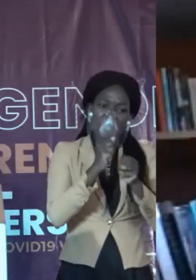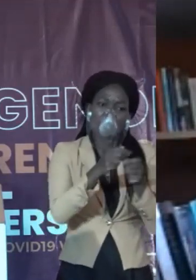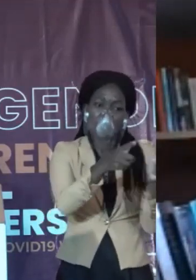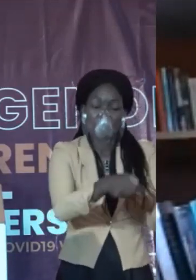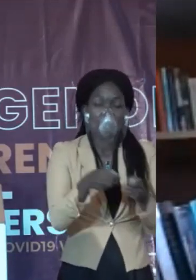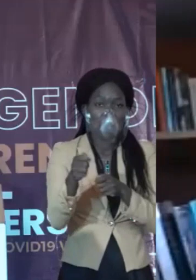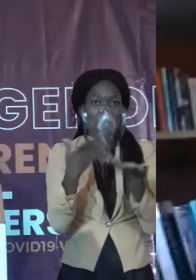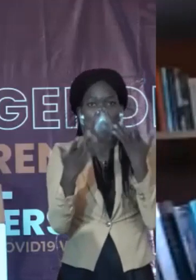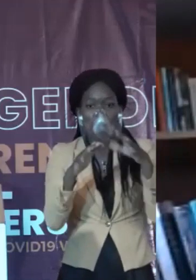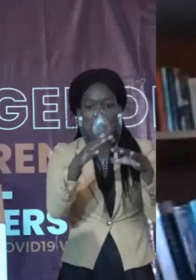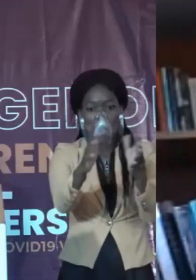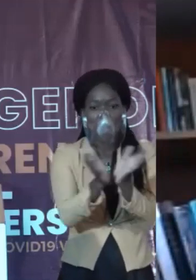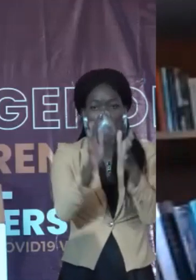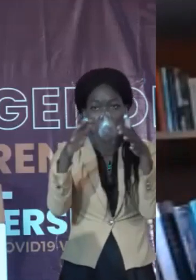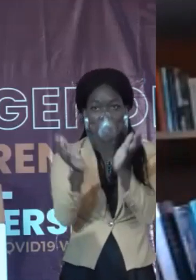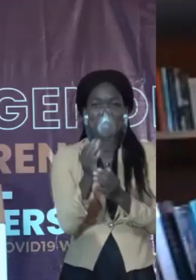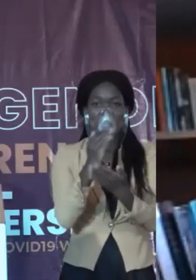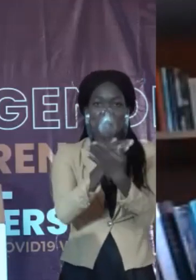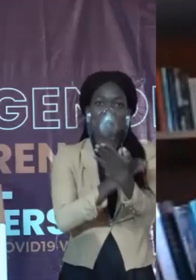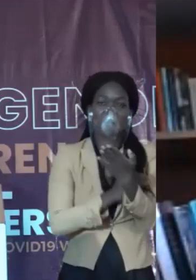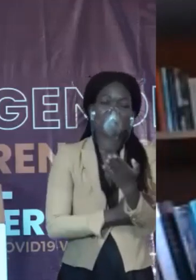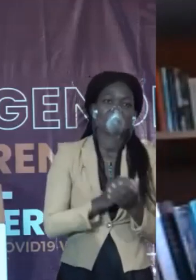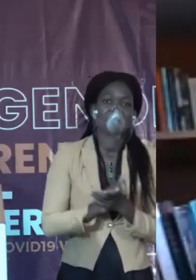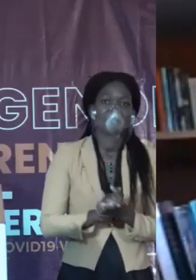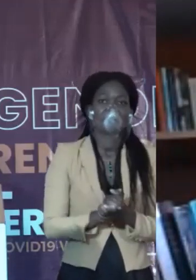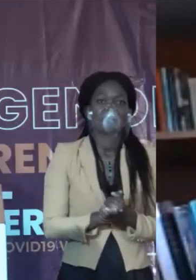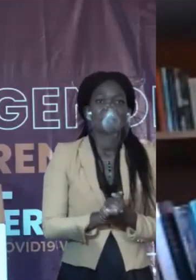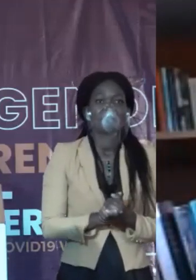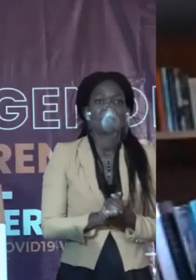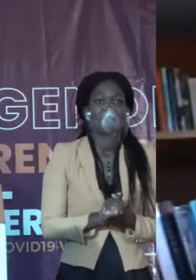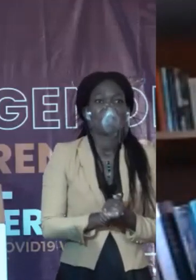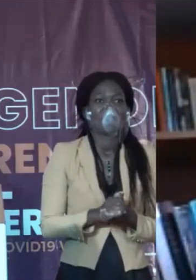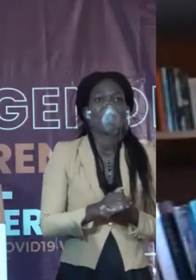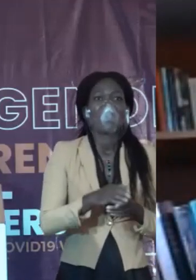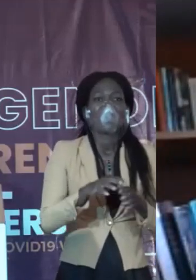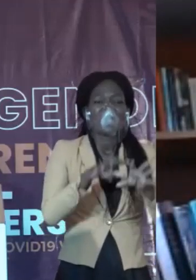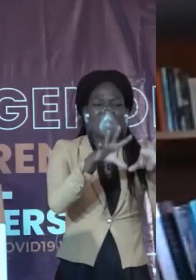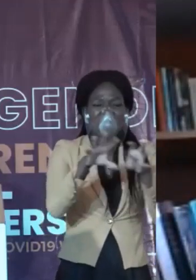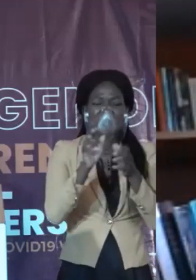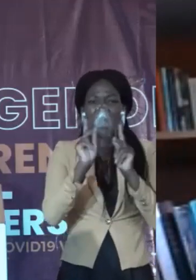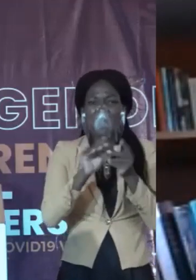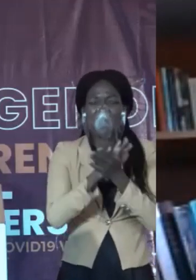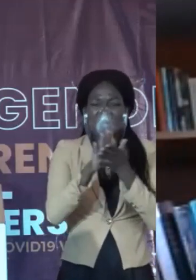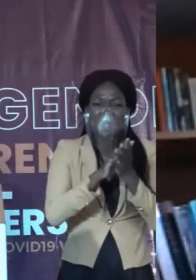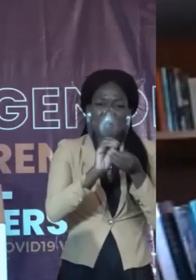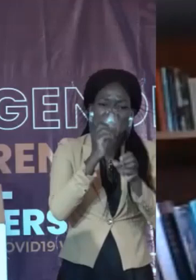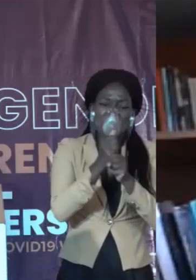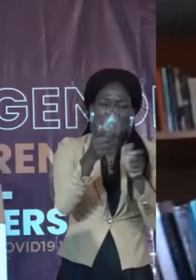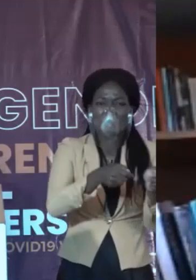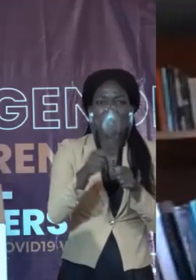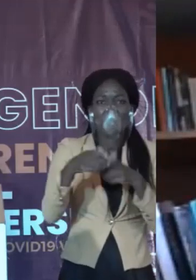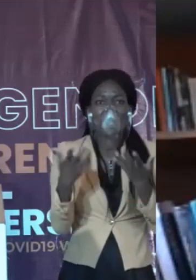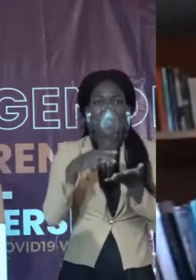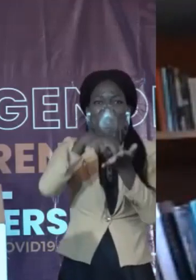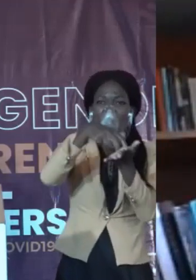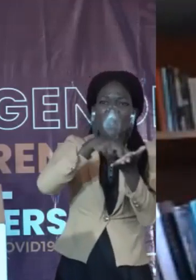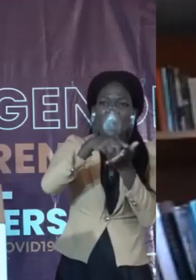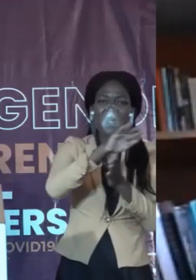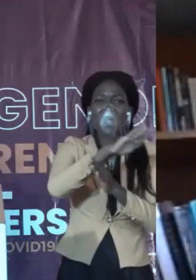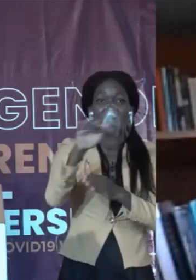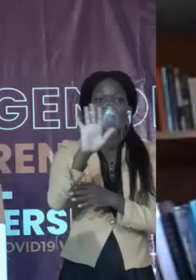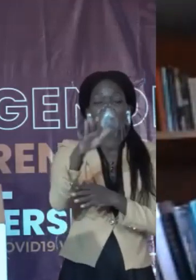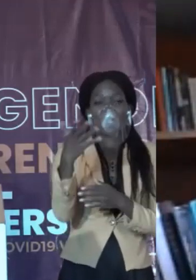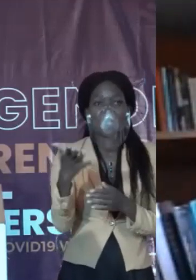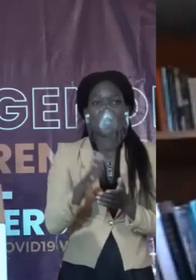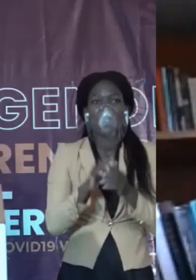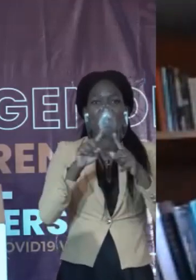members? What are the natural resources that people rely on for agriculture? What are their sources of vulnerability? What are the shocks that may affect them and